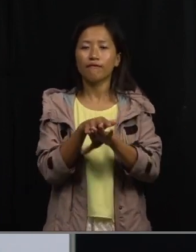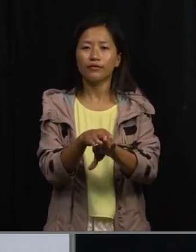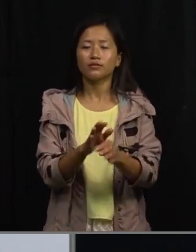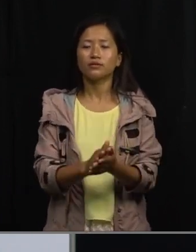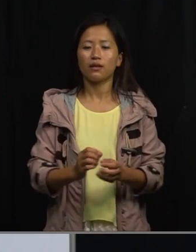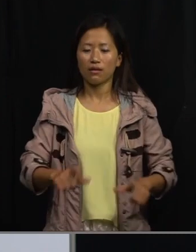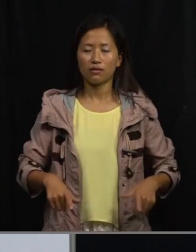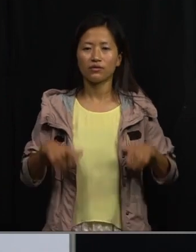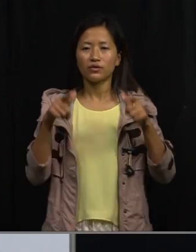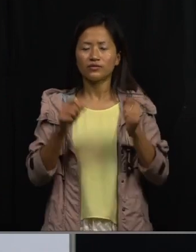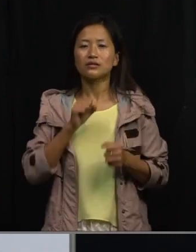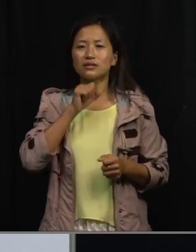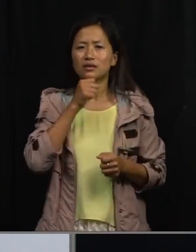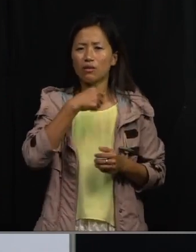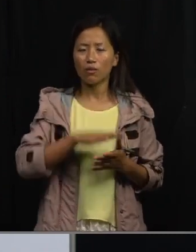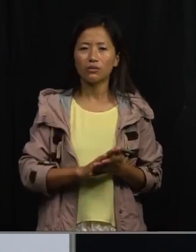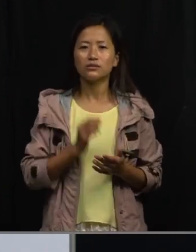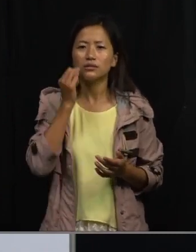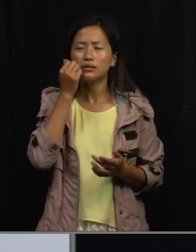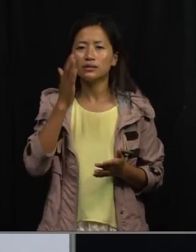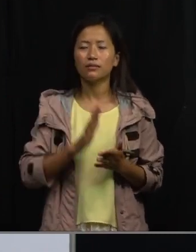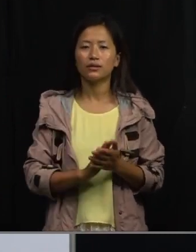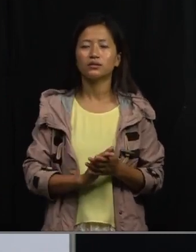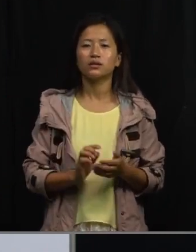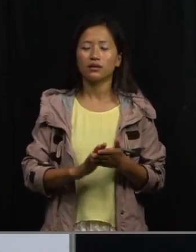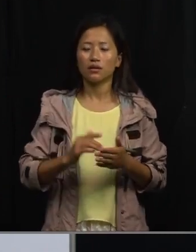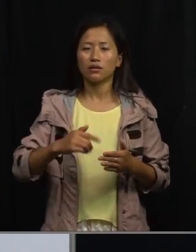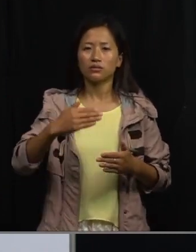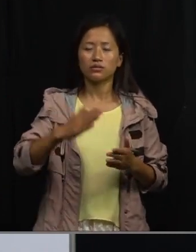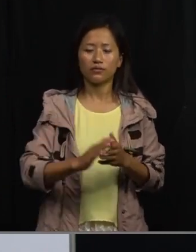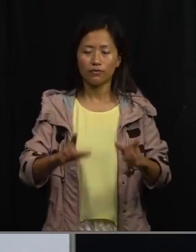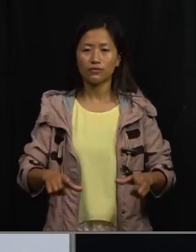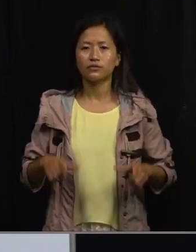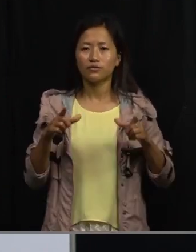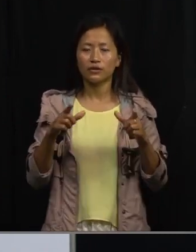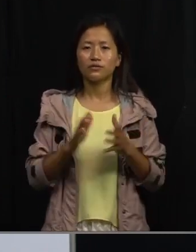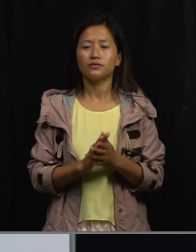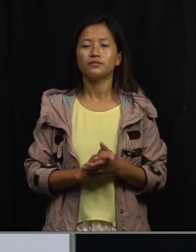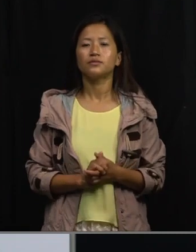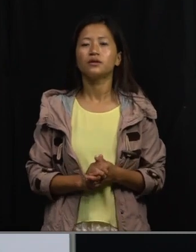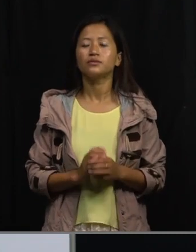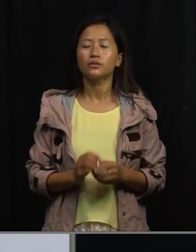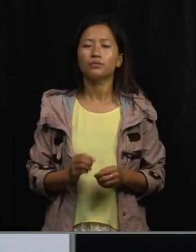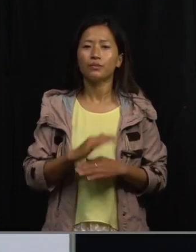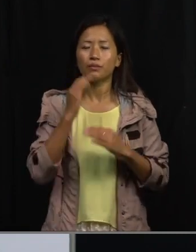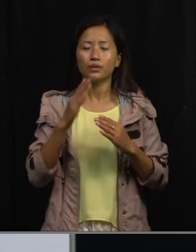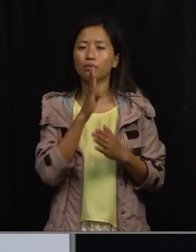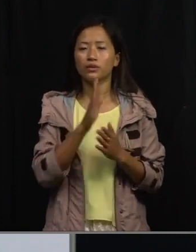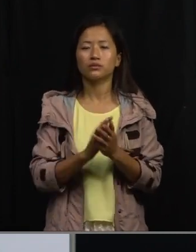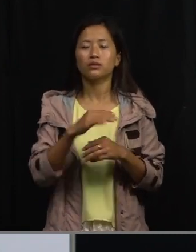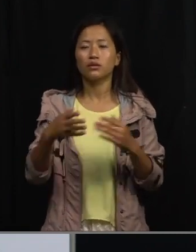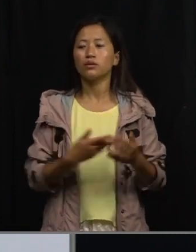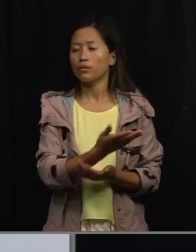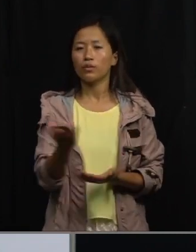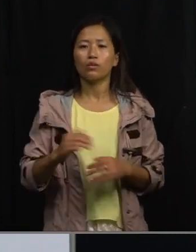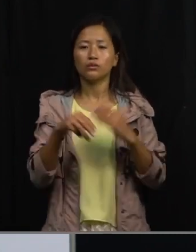these early men is not just about constant struggle for survival, because they were good hunters. And they